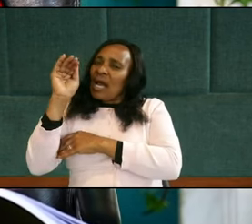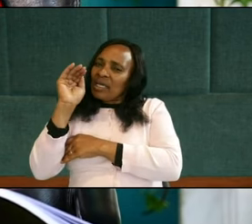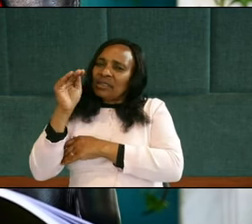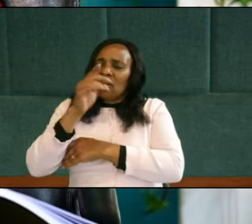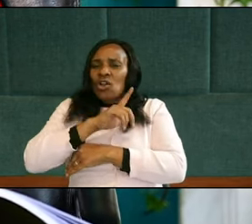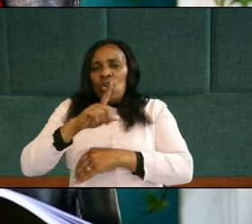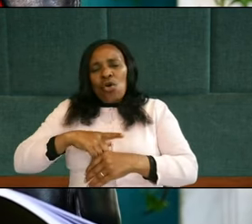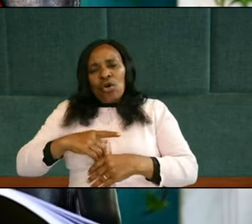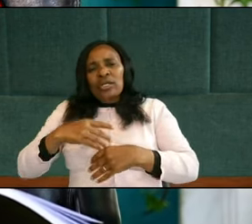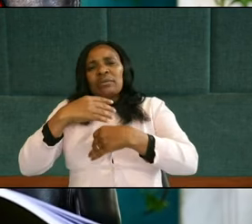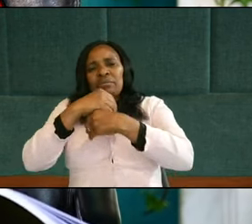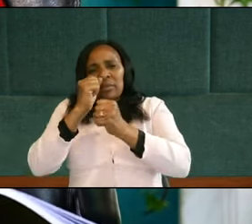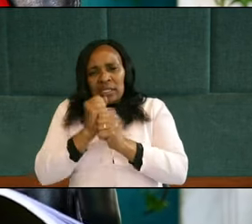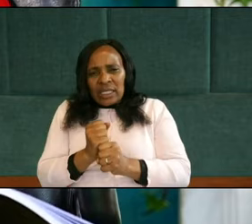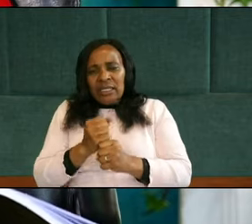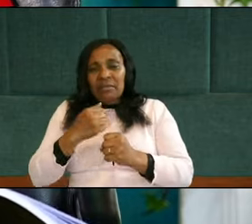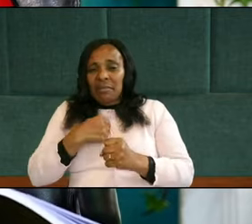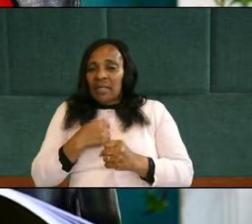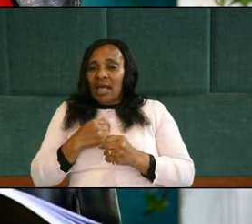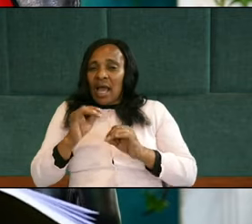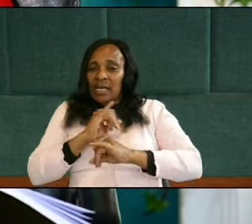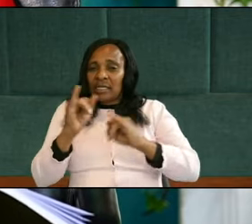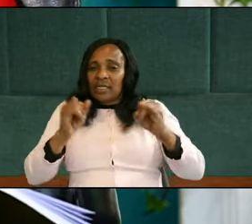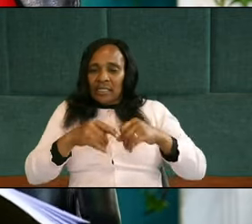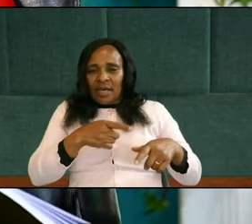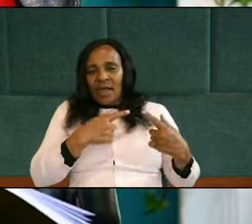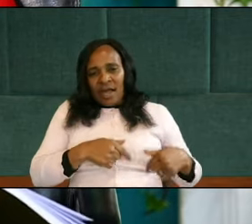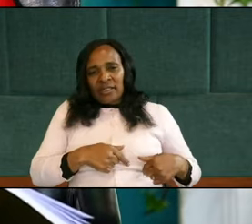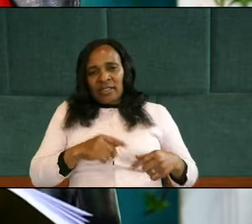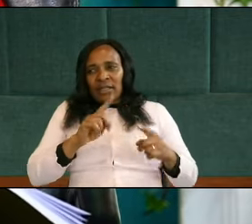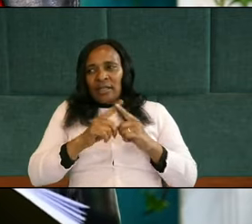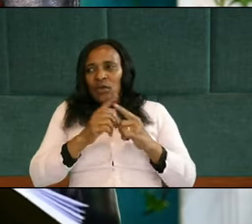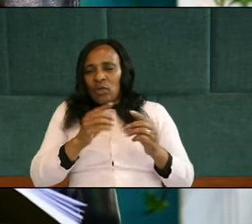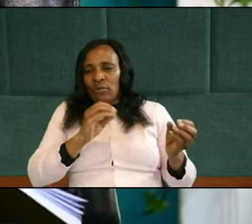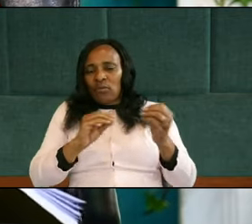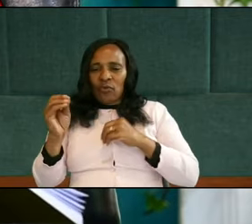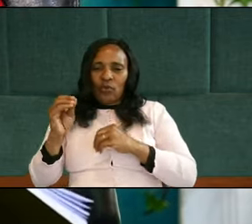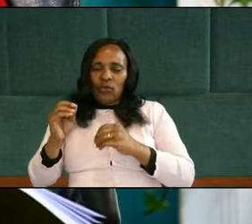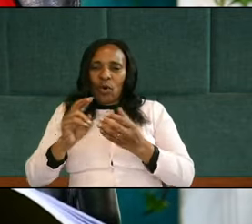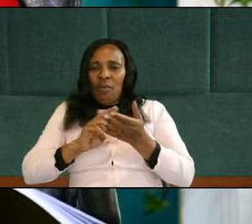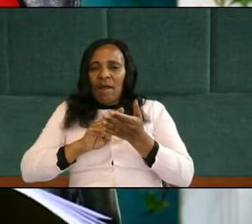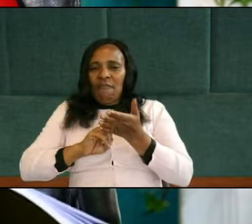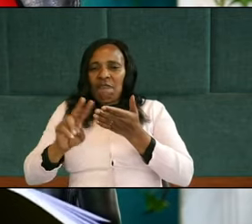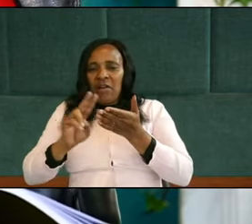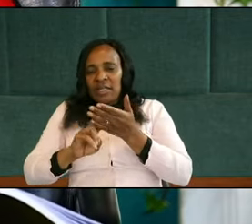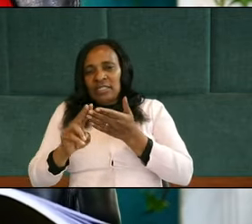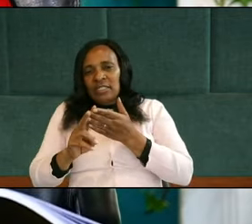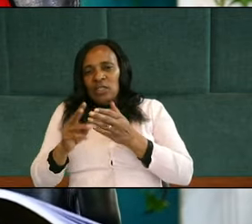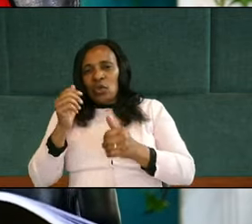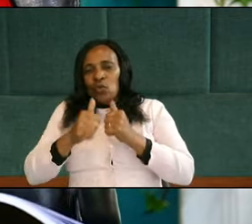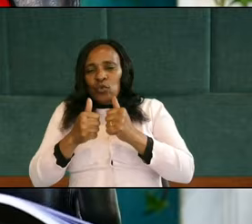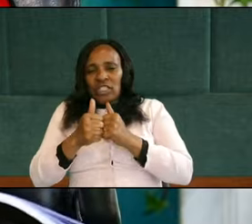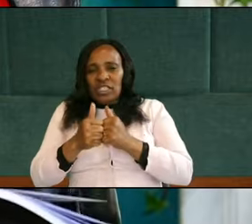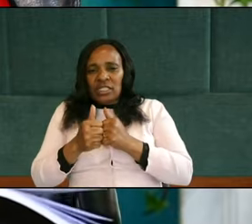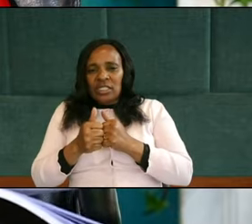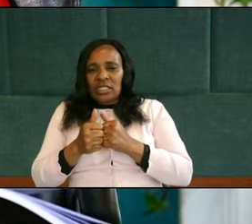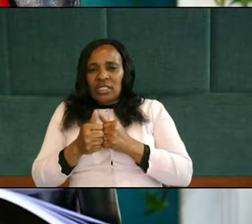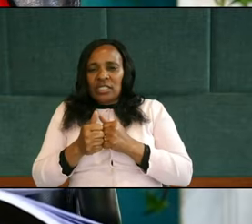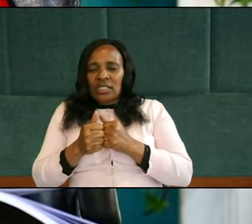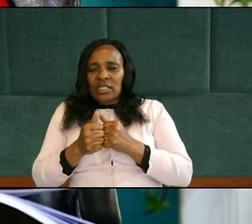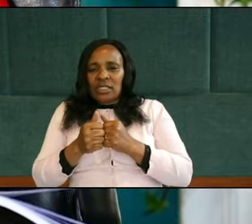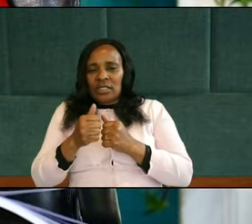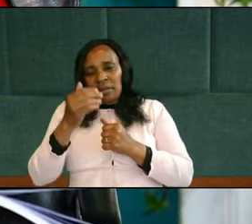create within me a clean heart. Okay, so I think we'll move on to our key text, which is the money